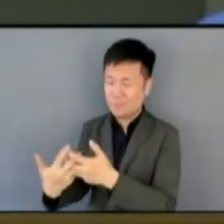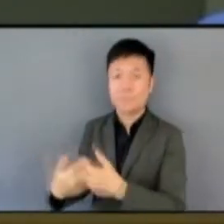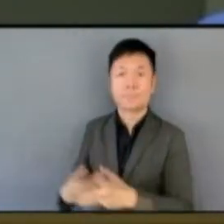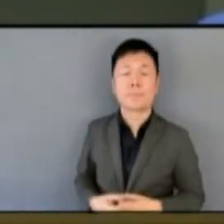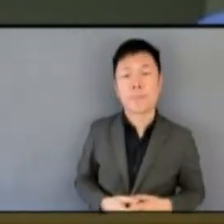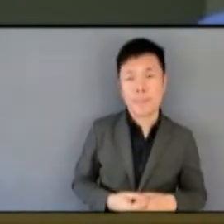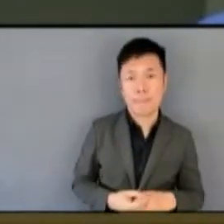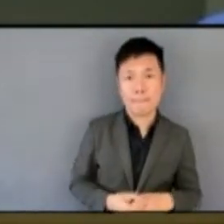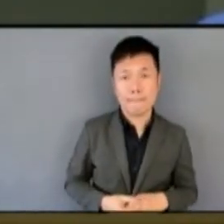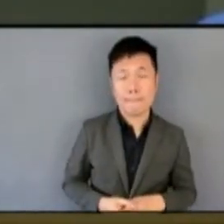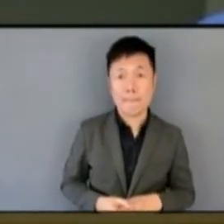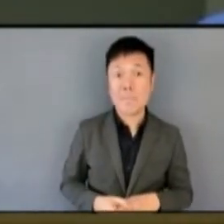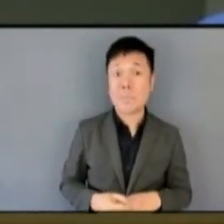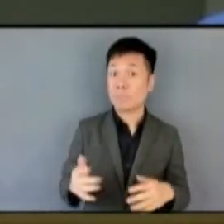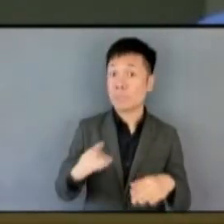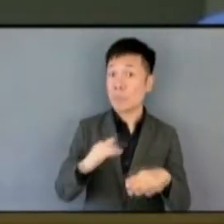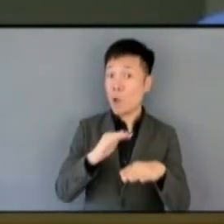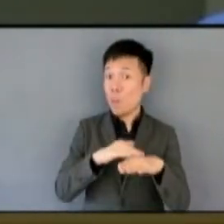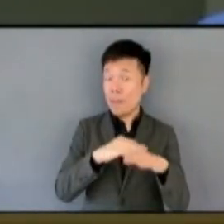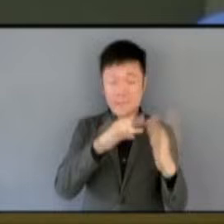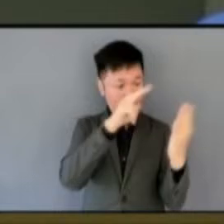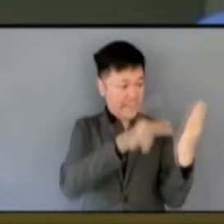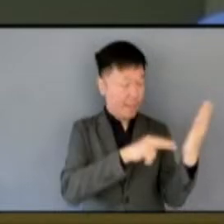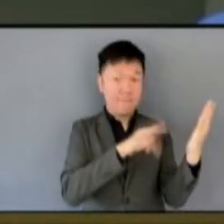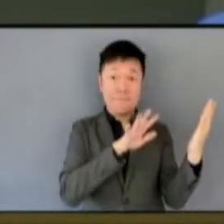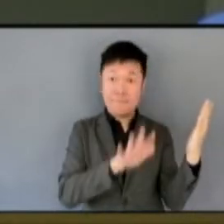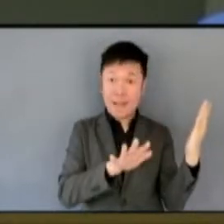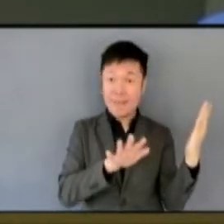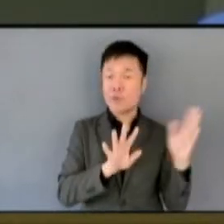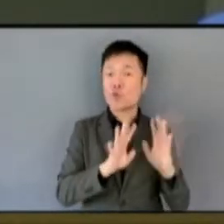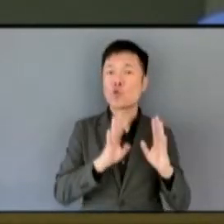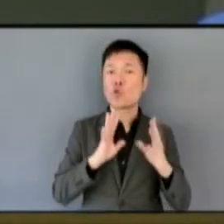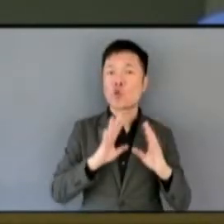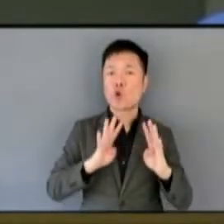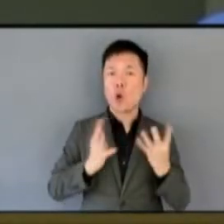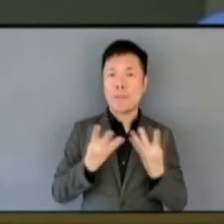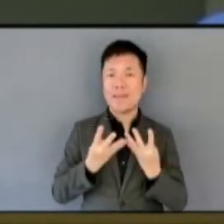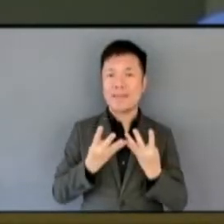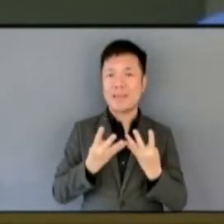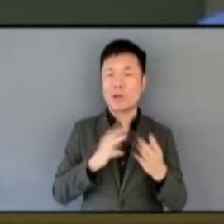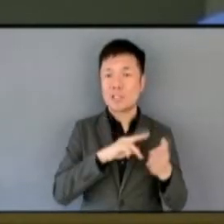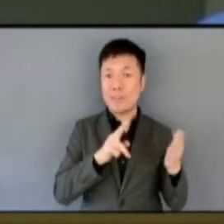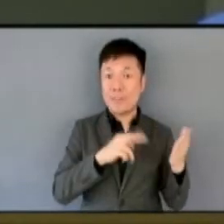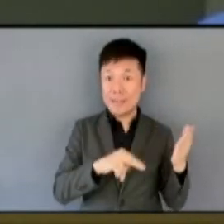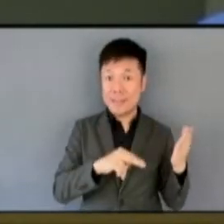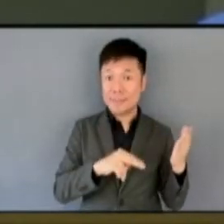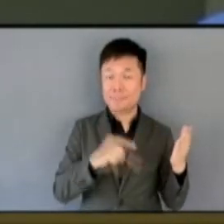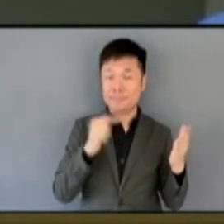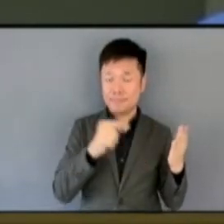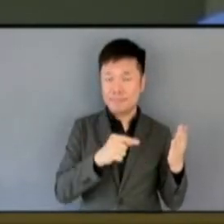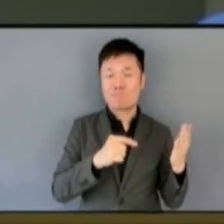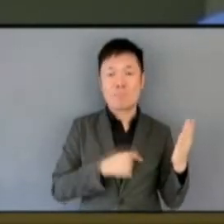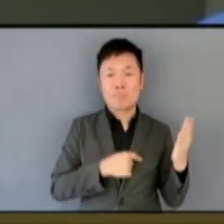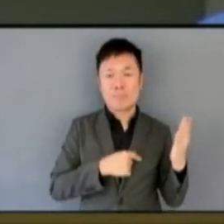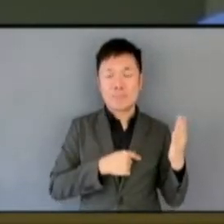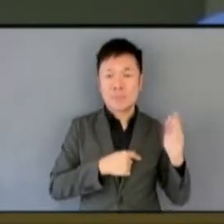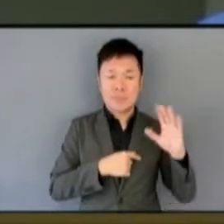attention to the General Comment number 5 of the Committee on the Rights of Persons with Disabilities,